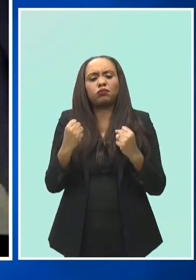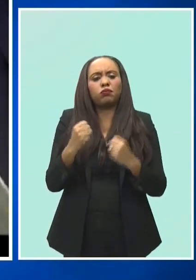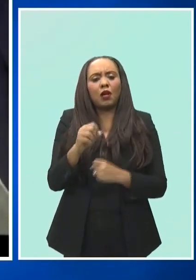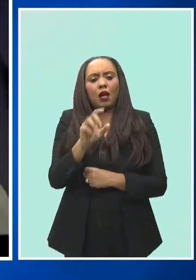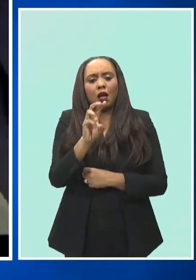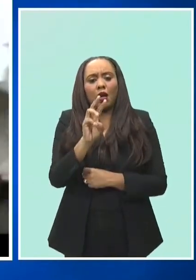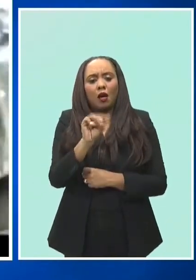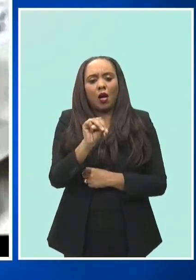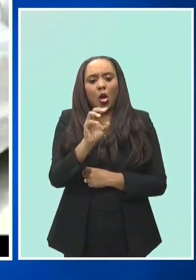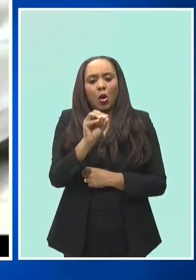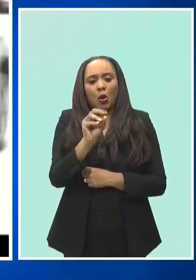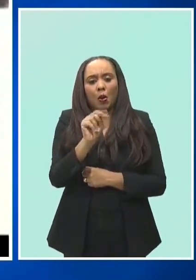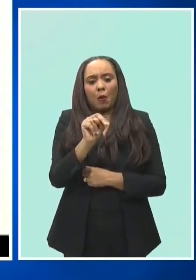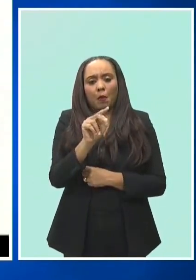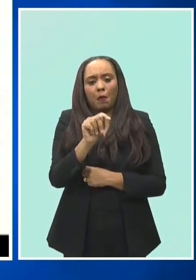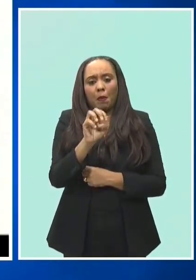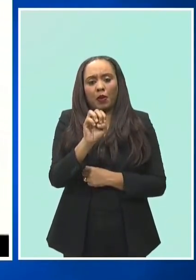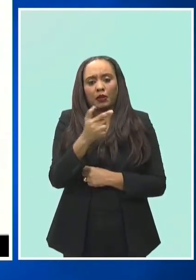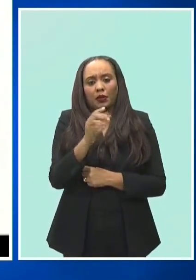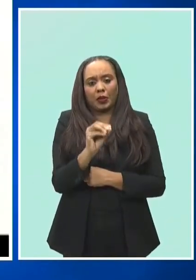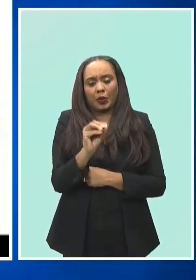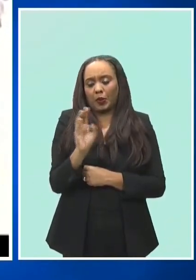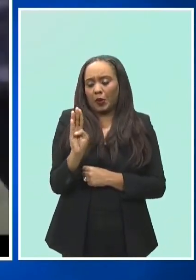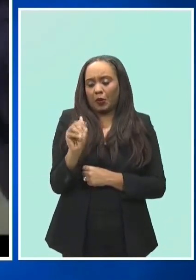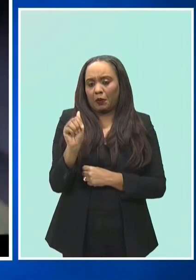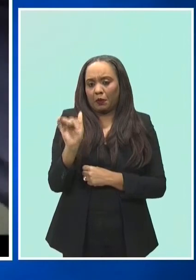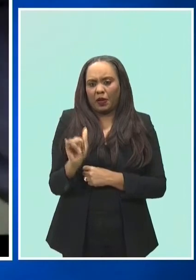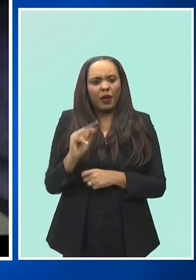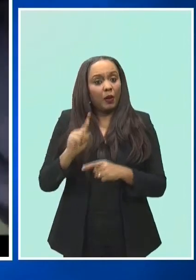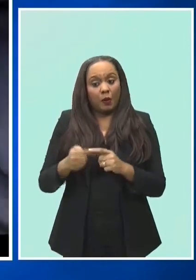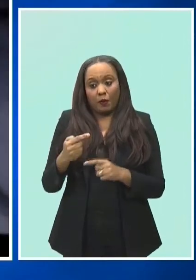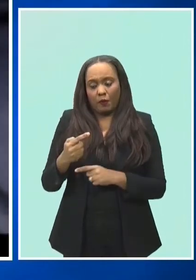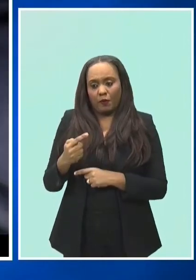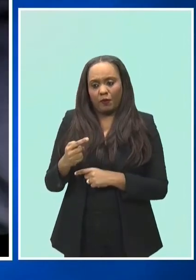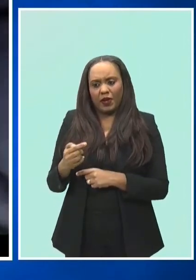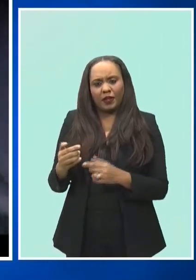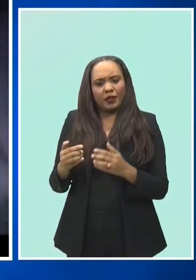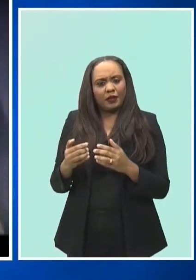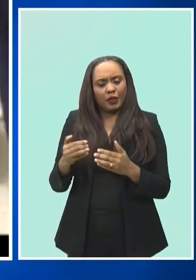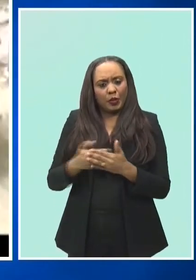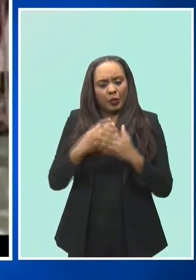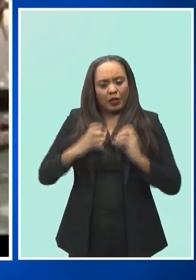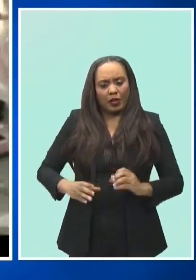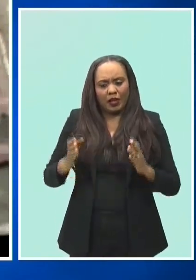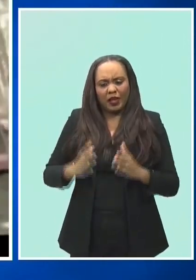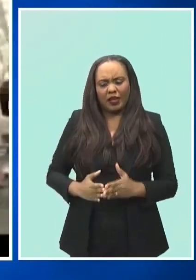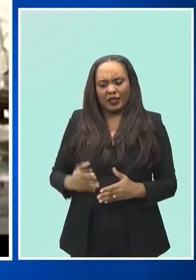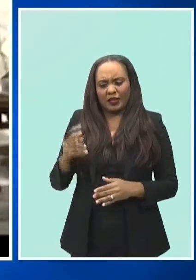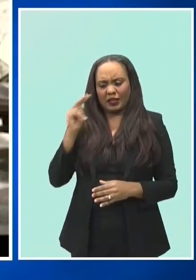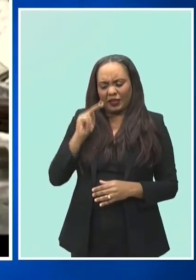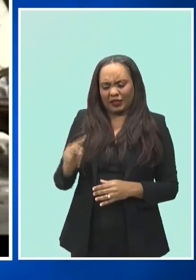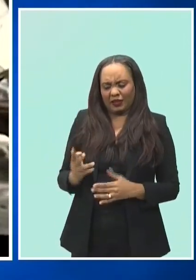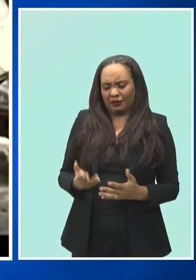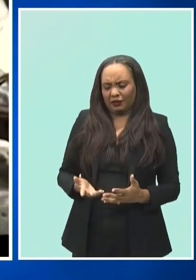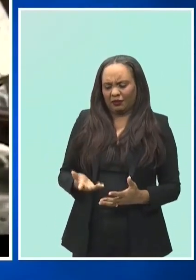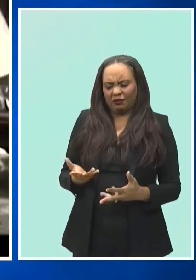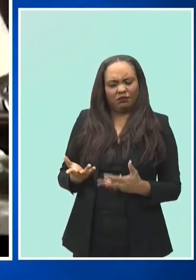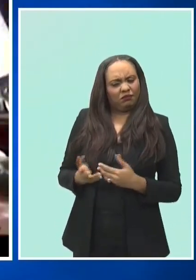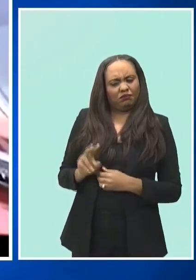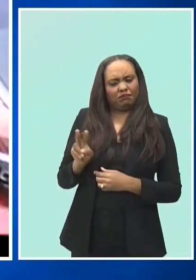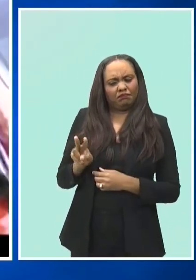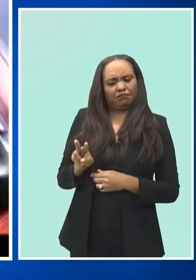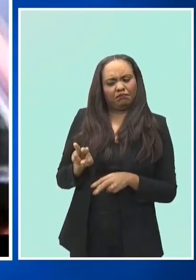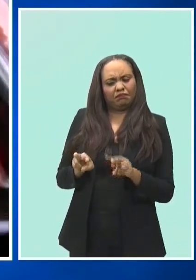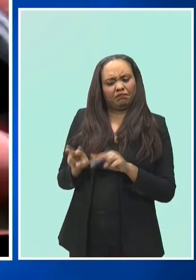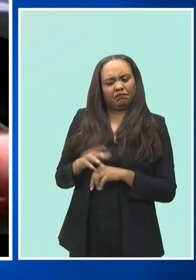carry out his trade. Nakwin says when new clients are skeptical about his capabilities, he lets his work do the talking.